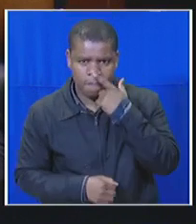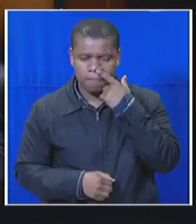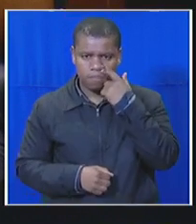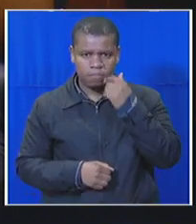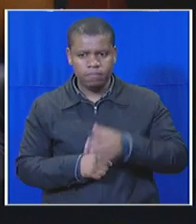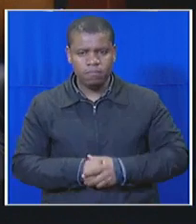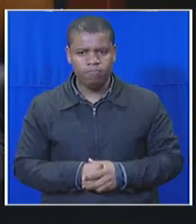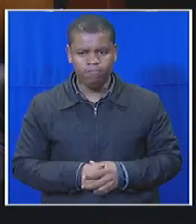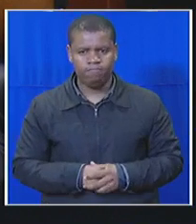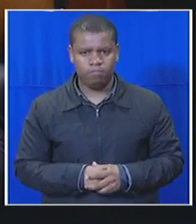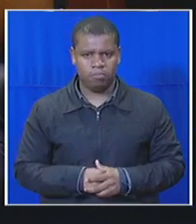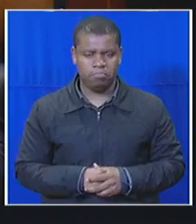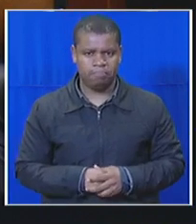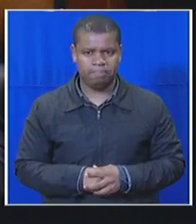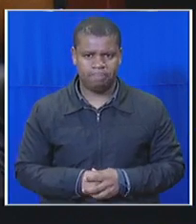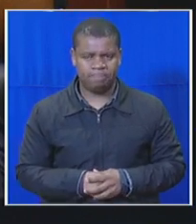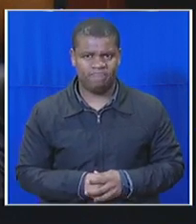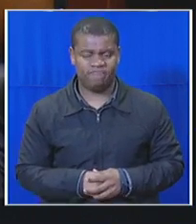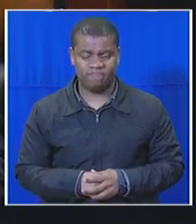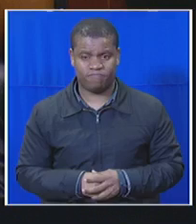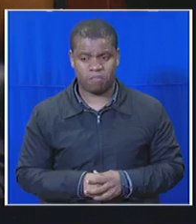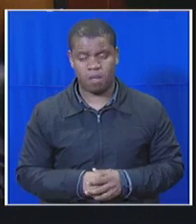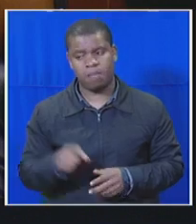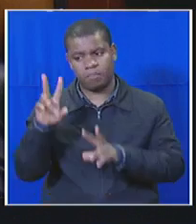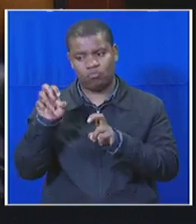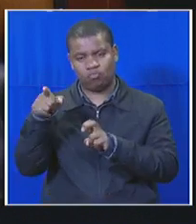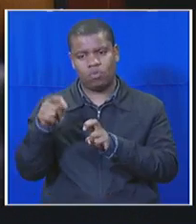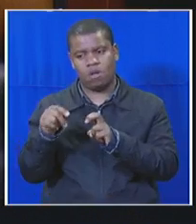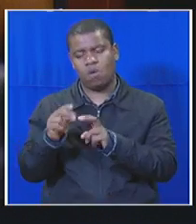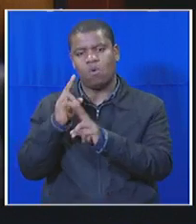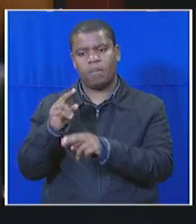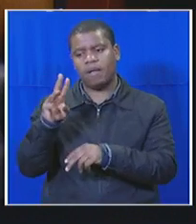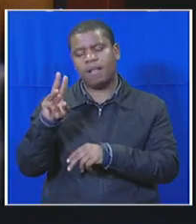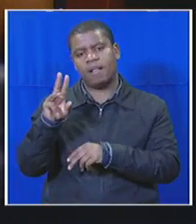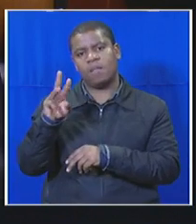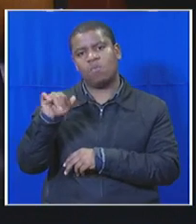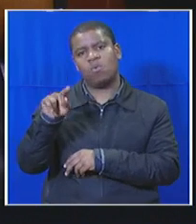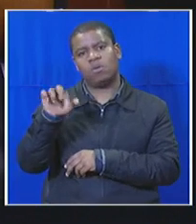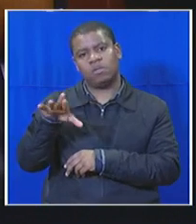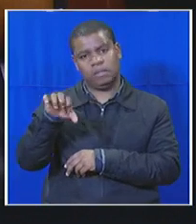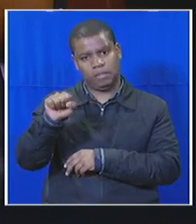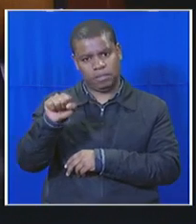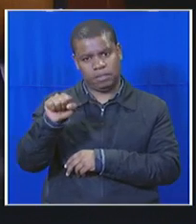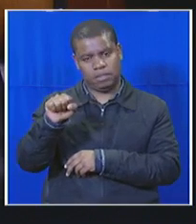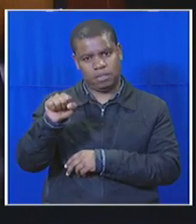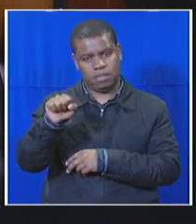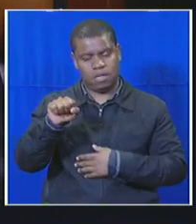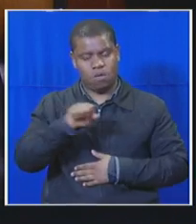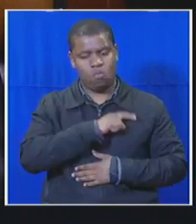Honourable Waters is raising there. We have allowed it because it's a response to